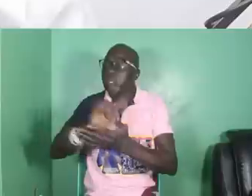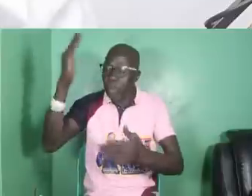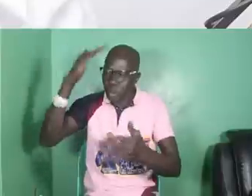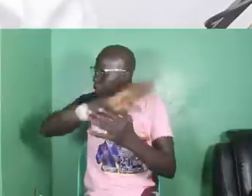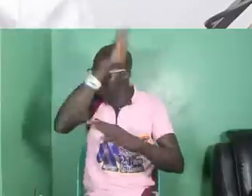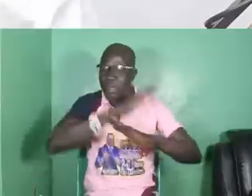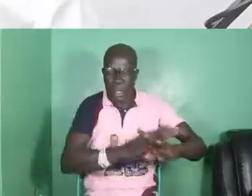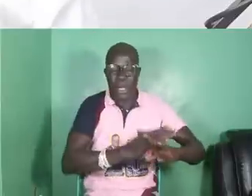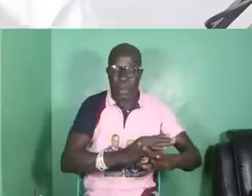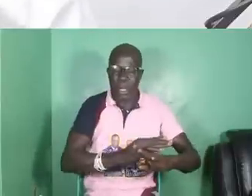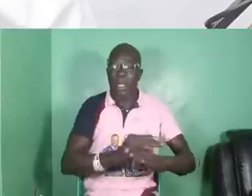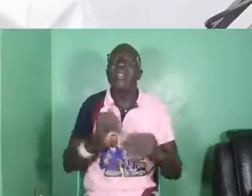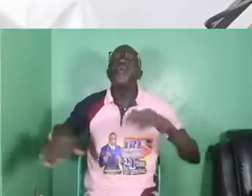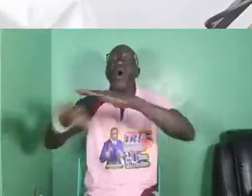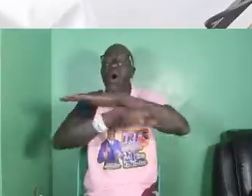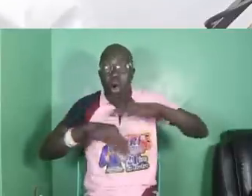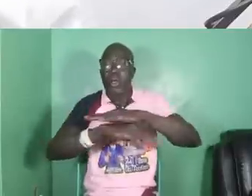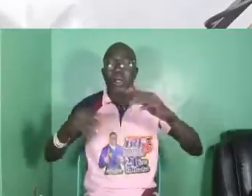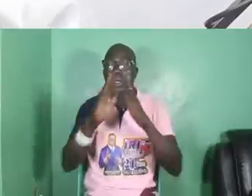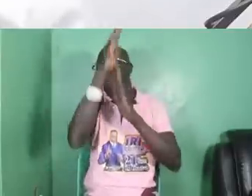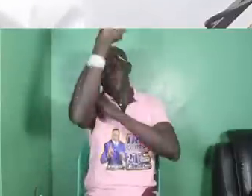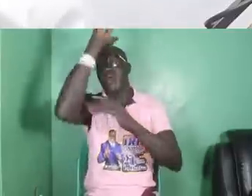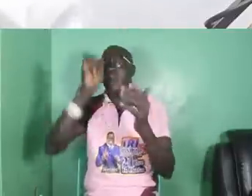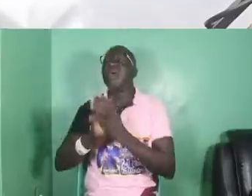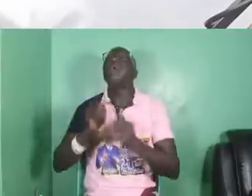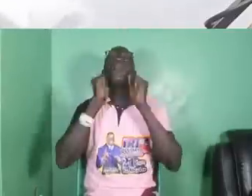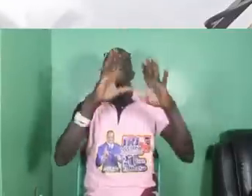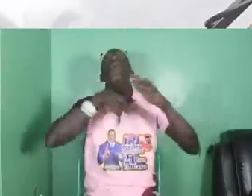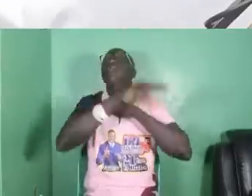will not deny that because they are the one God has sent. Who are you making major prophet? The woman need